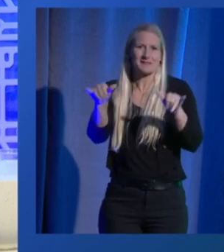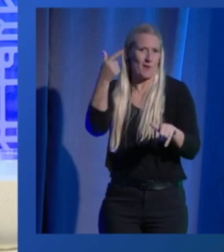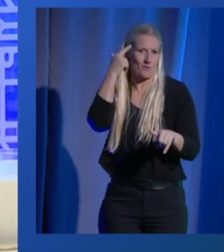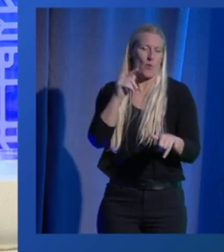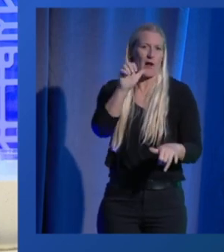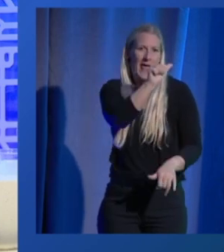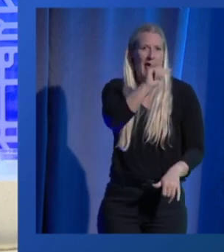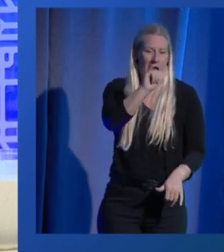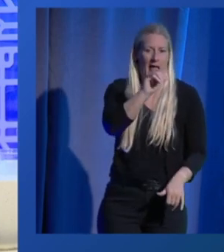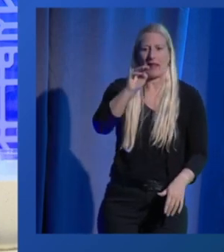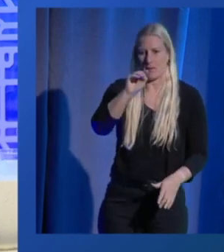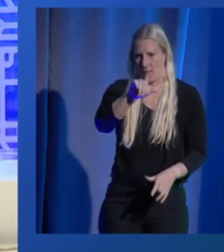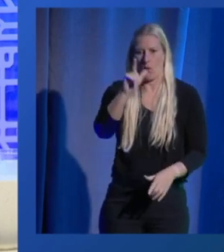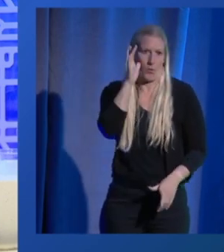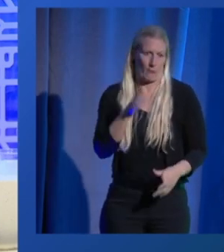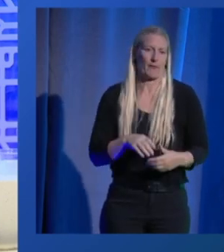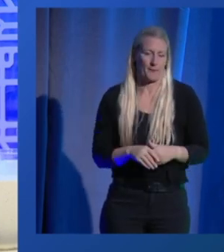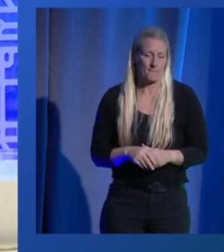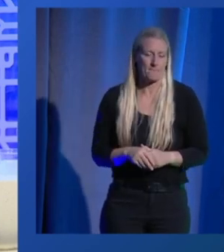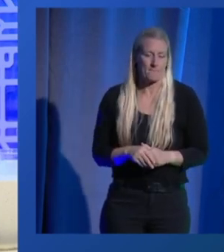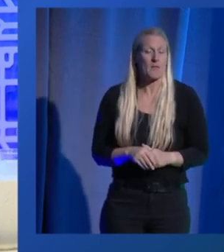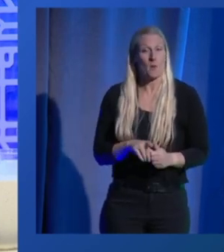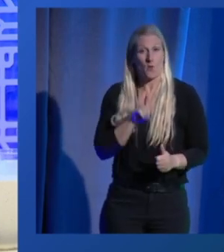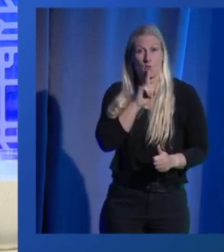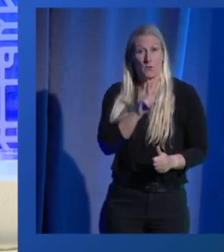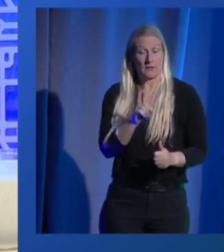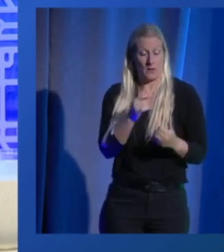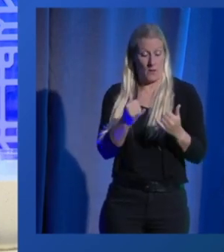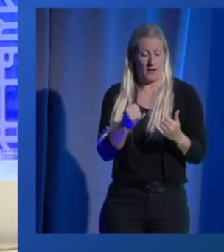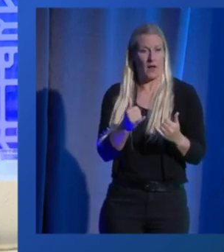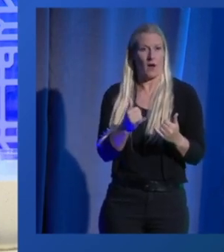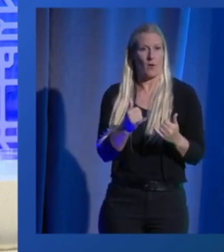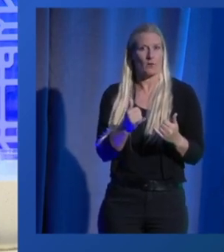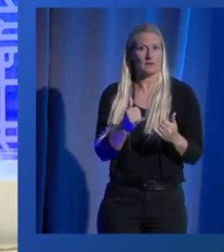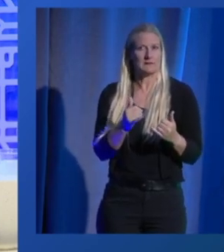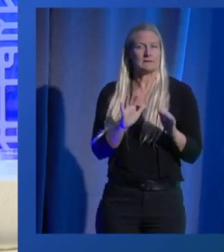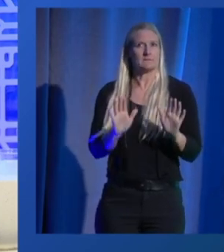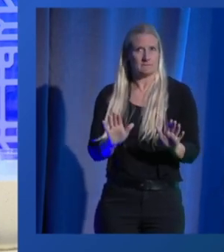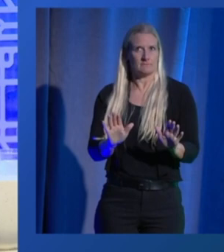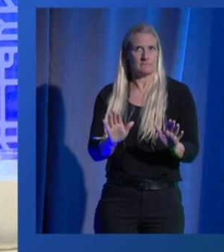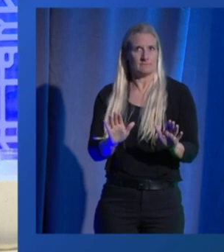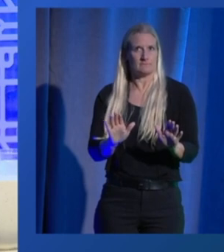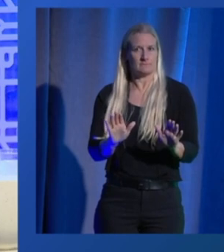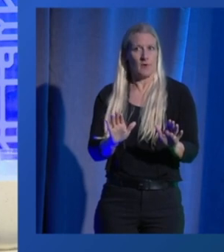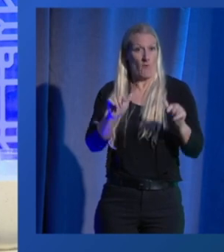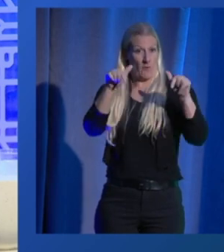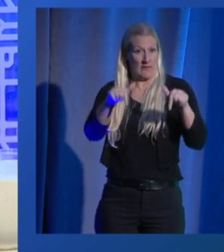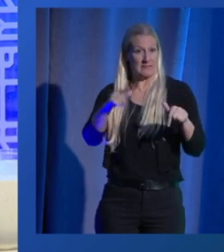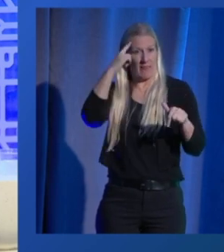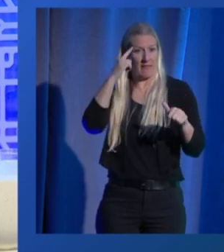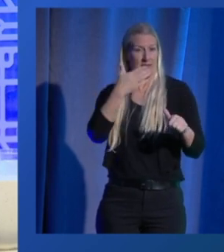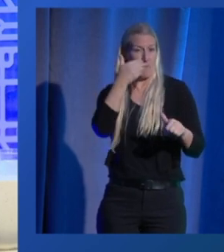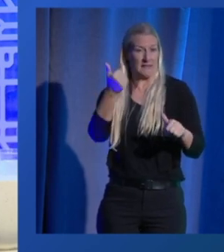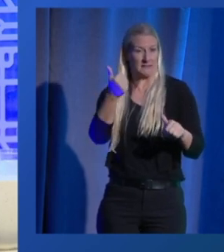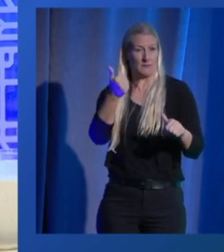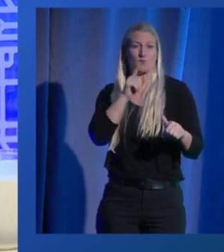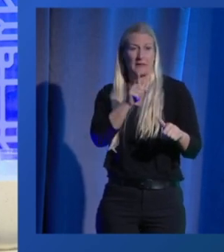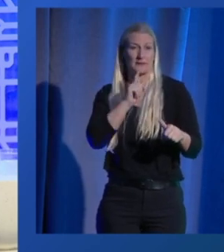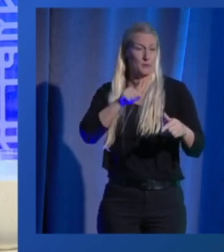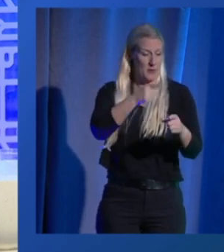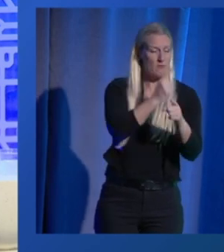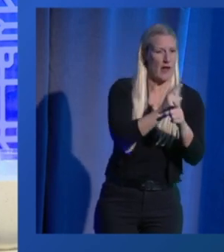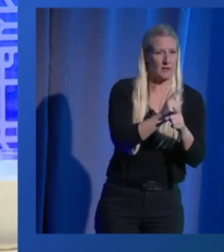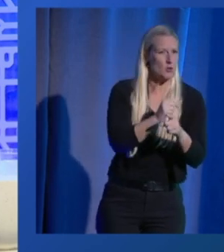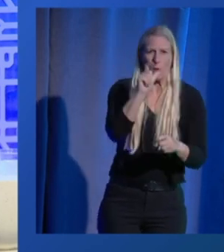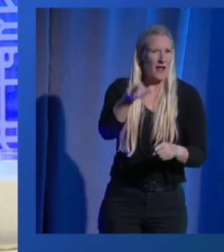I think the importance now is it's better to be right than to be first um and for the government to go through the deliberative process we